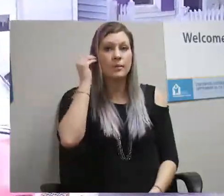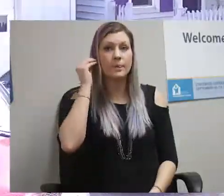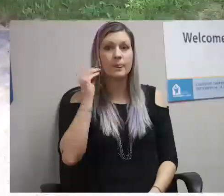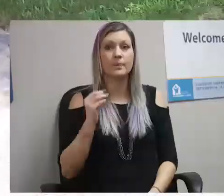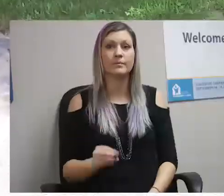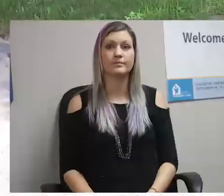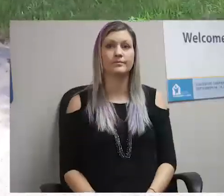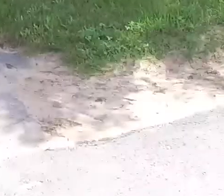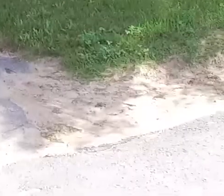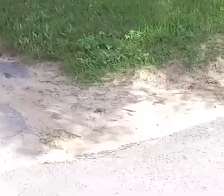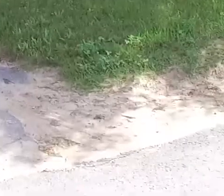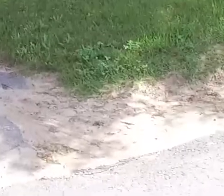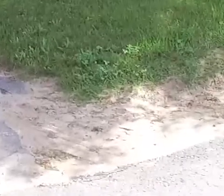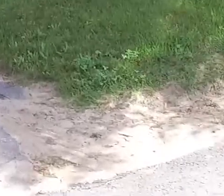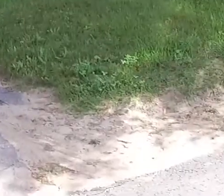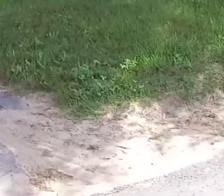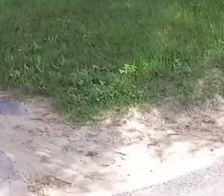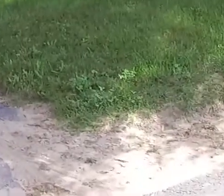One of the